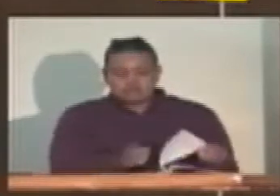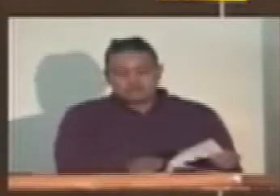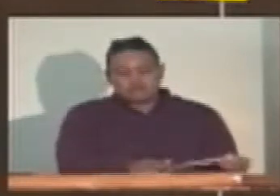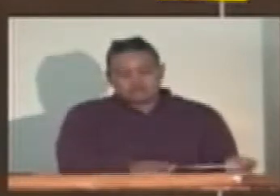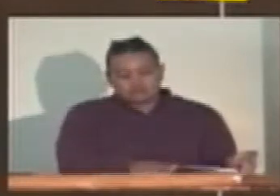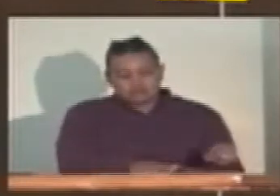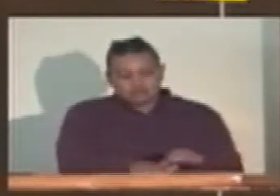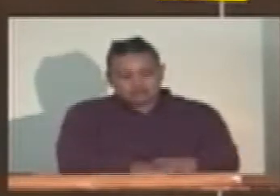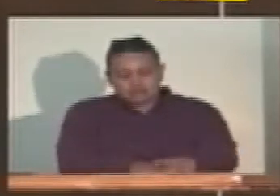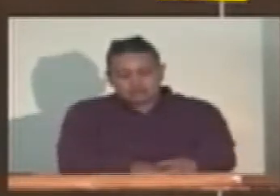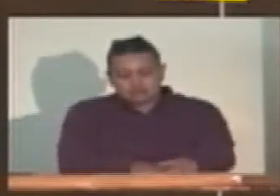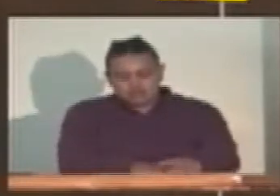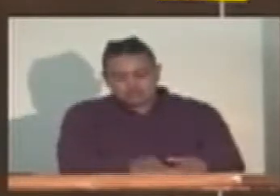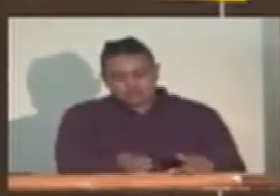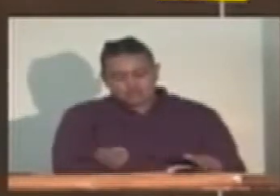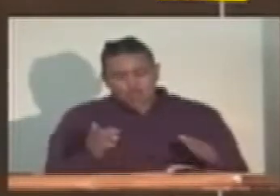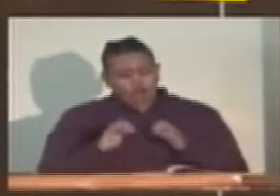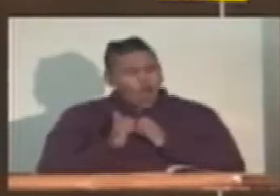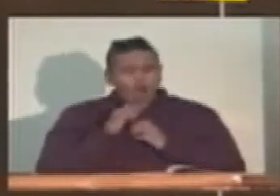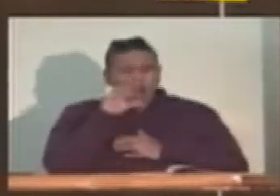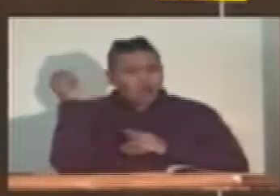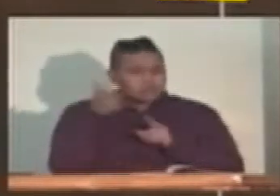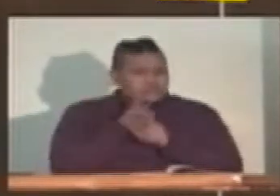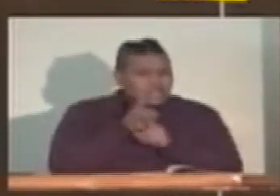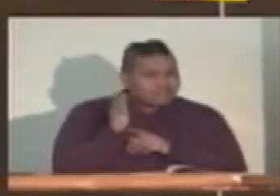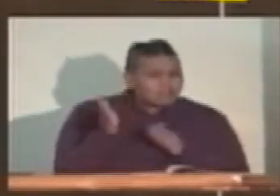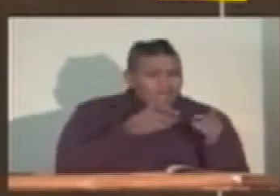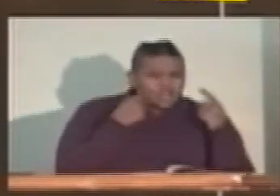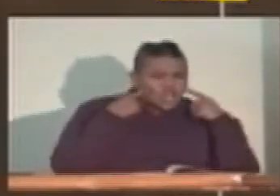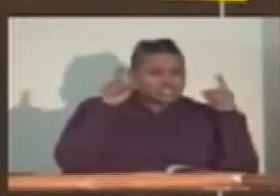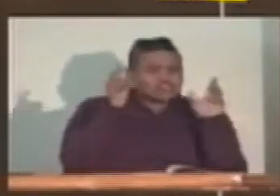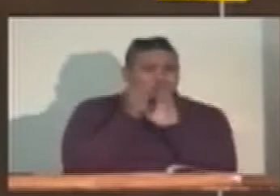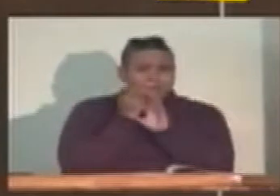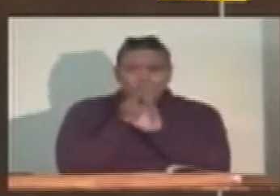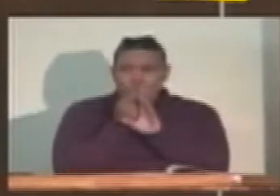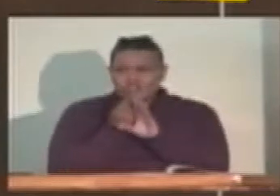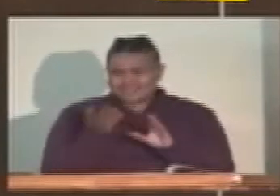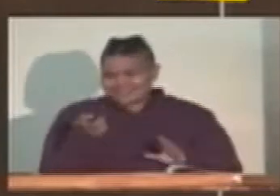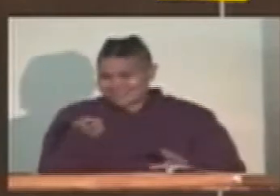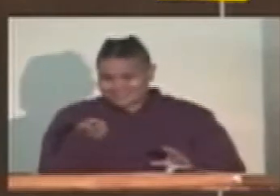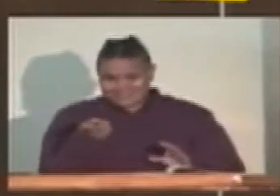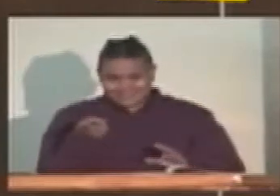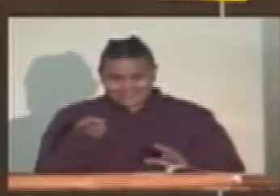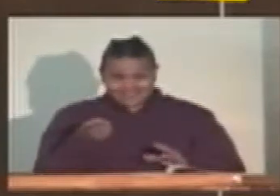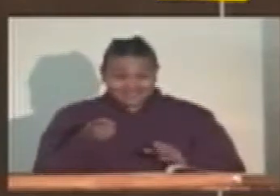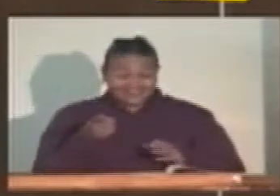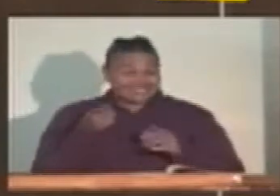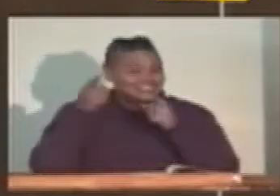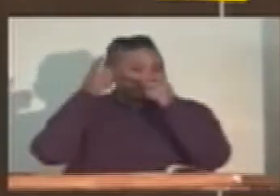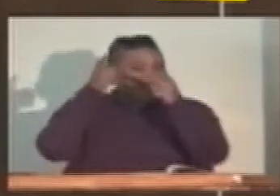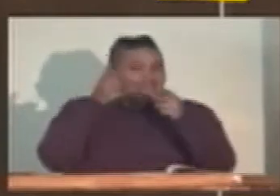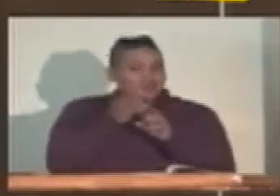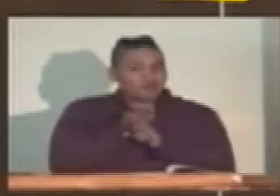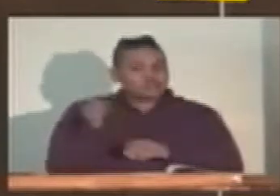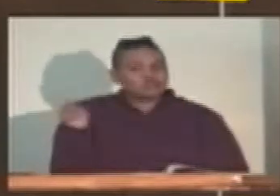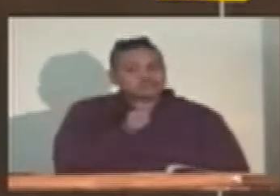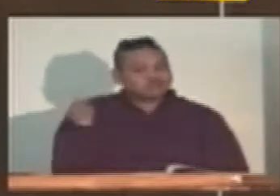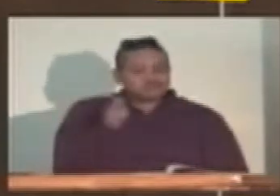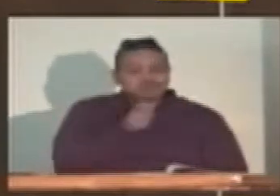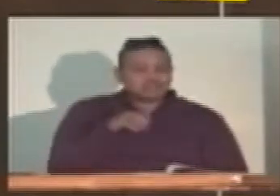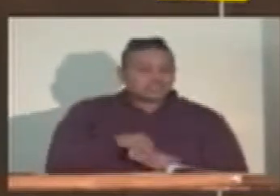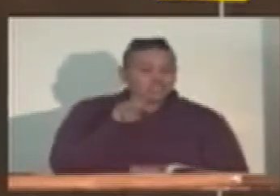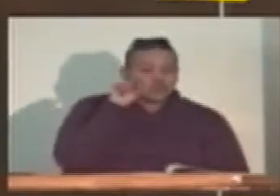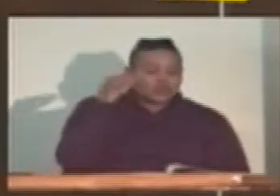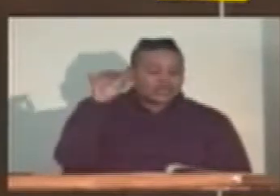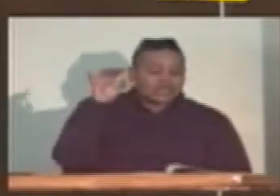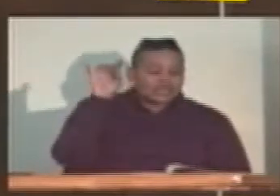Number one, how does the company plan to achieve the bus runout targeted in the